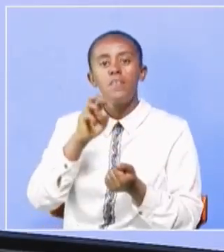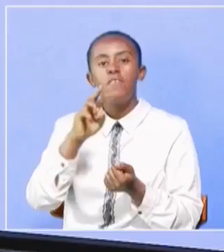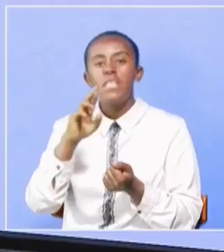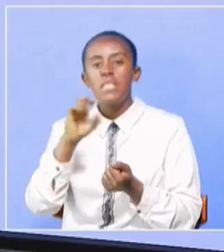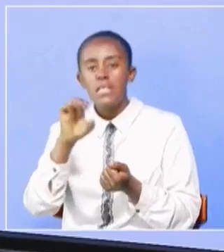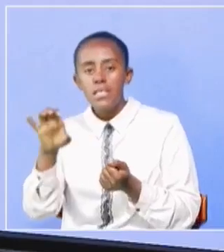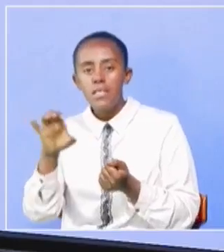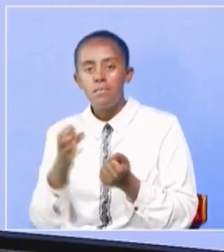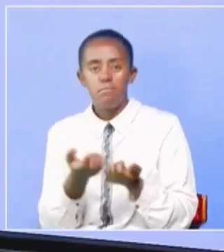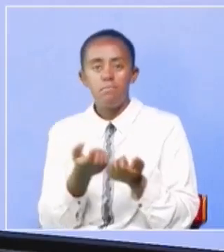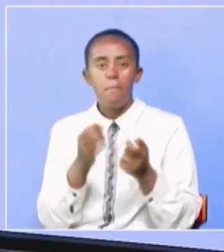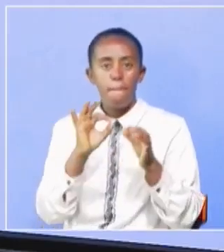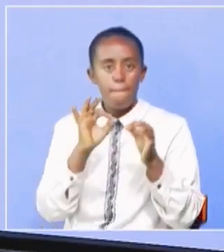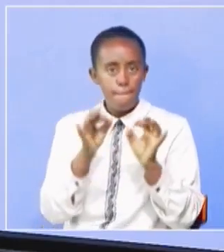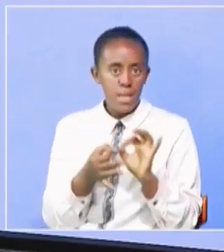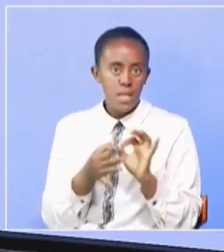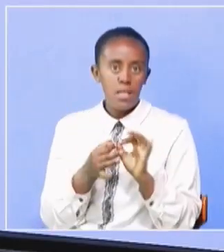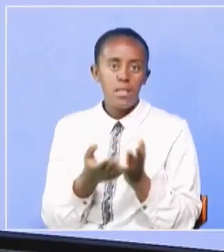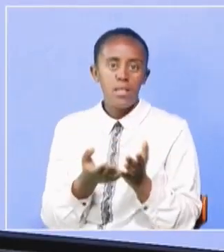or reverse